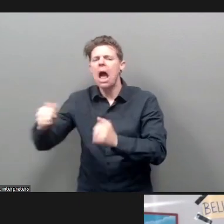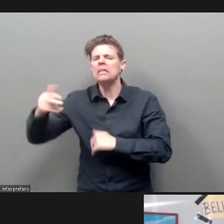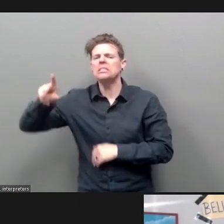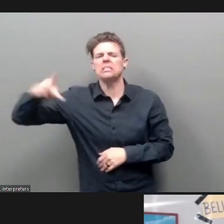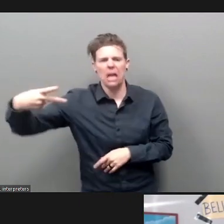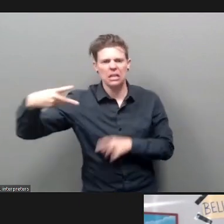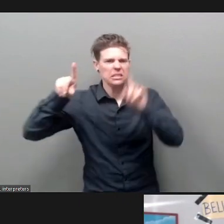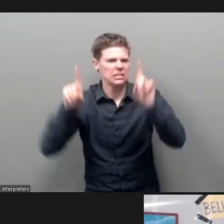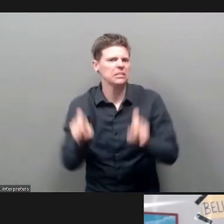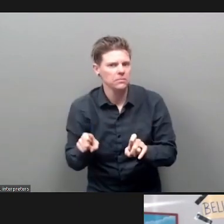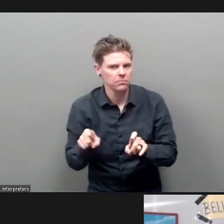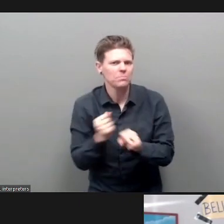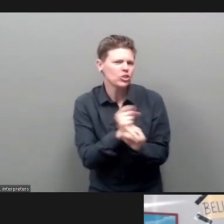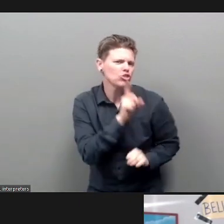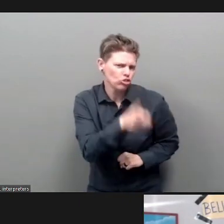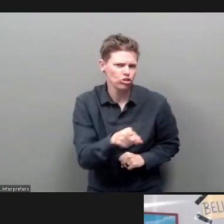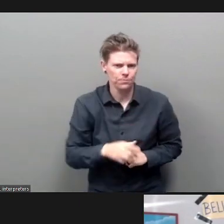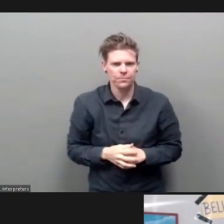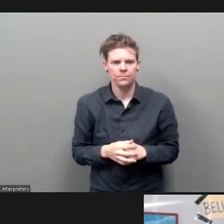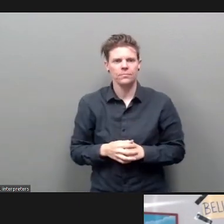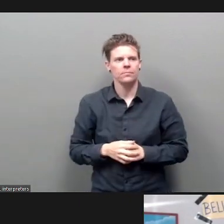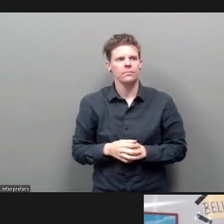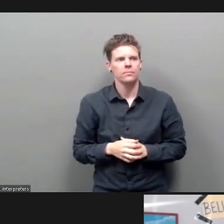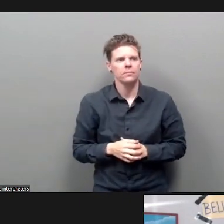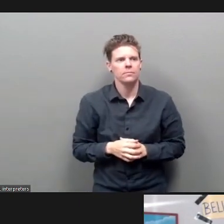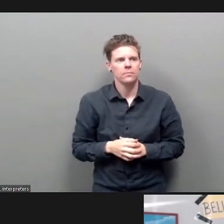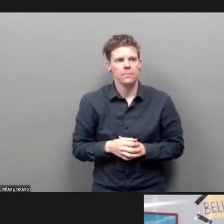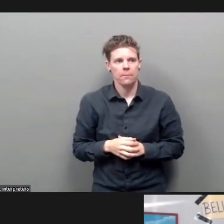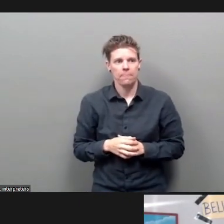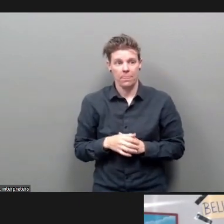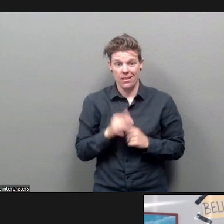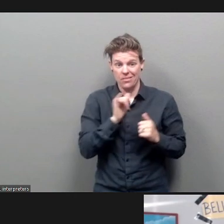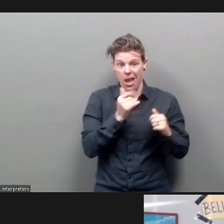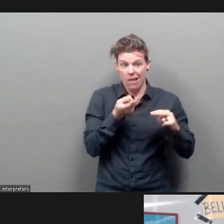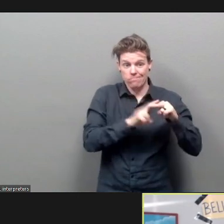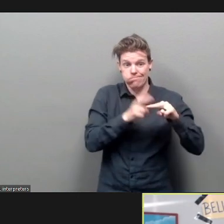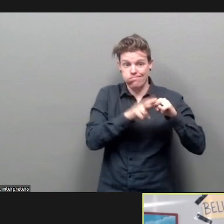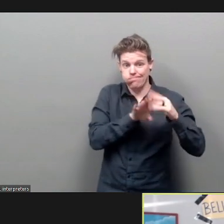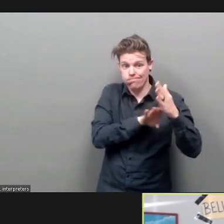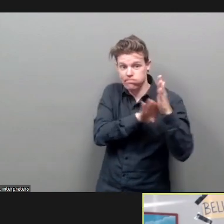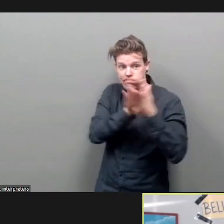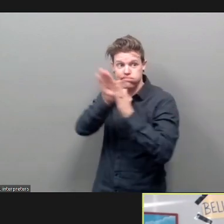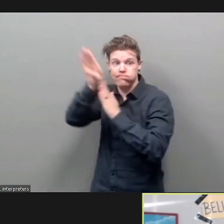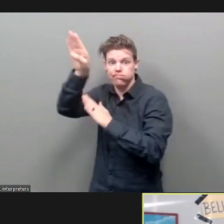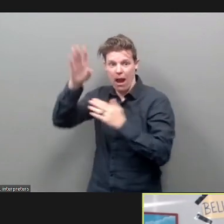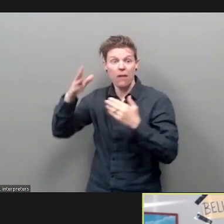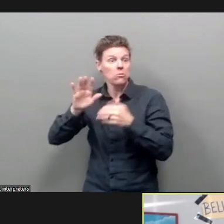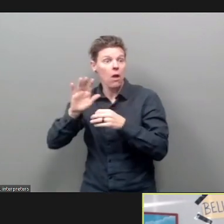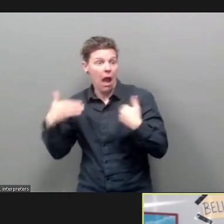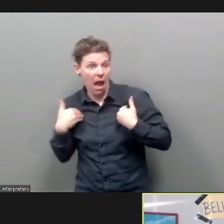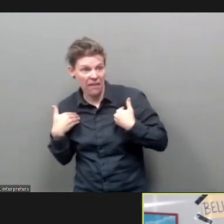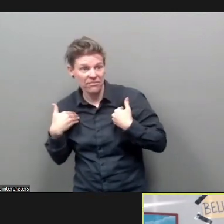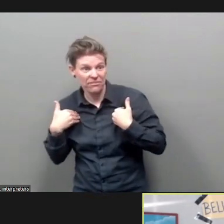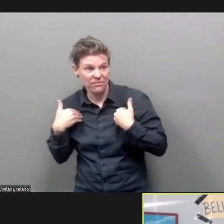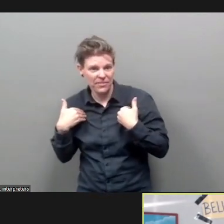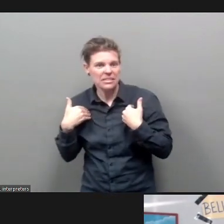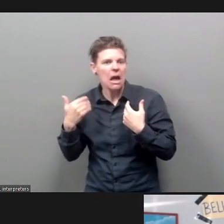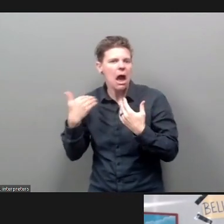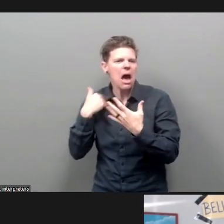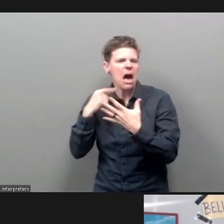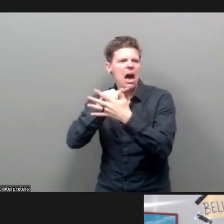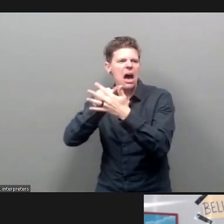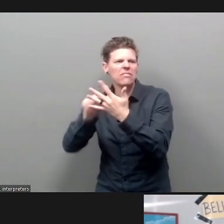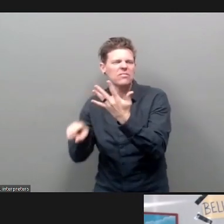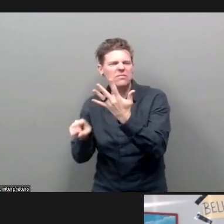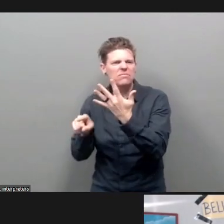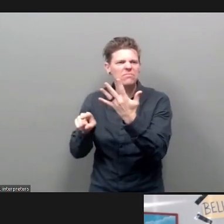And then on the rising test positivity, this is one of those multifactorial causes for a higher test positivity, just